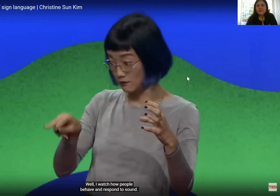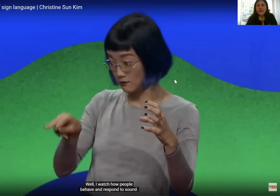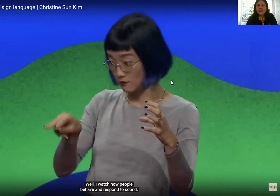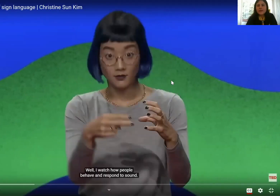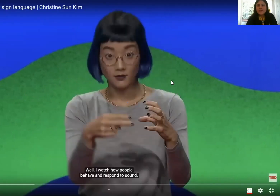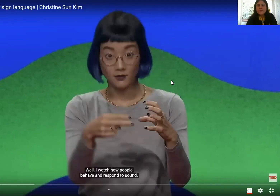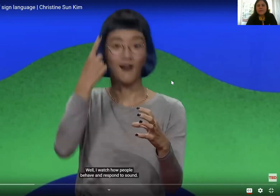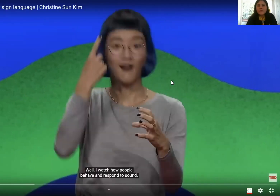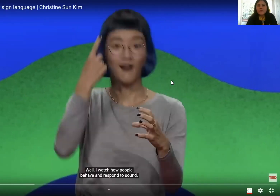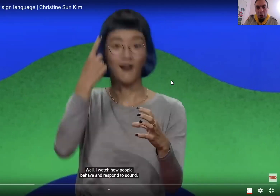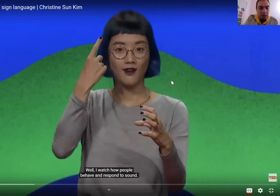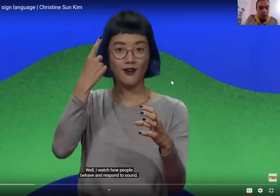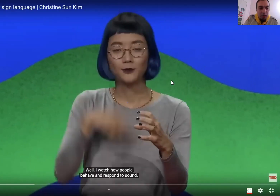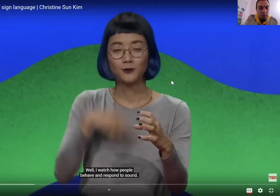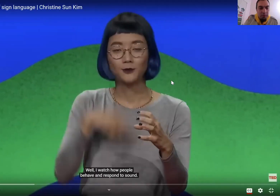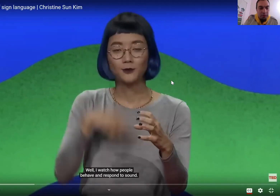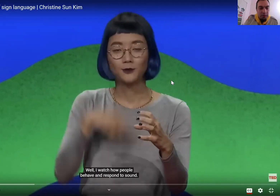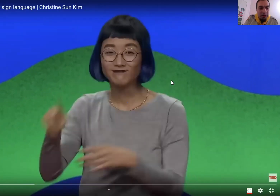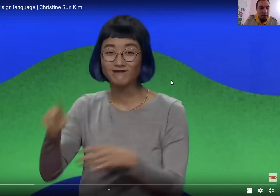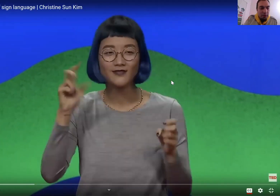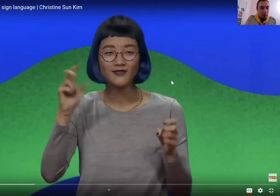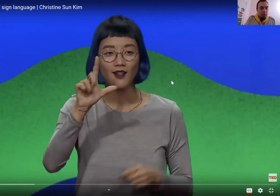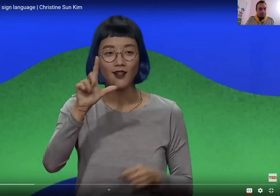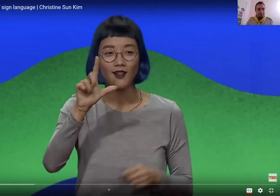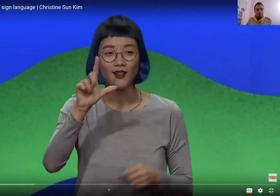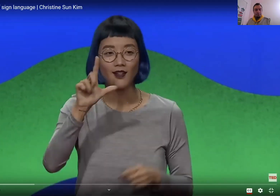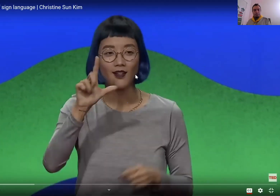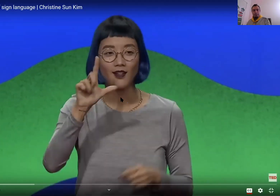Thank we should you. Move on from that point and then... Don't worry, I will stop it.